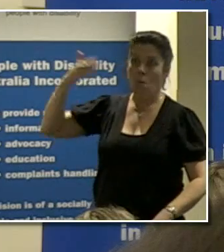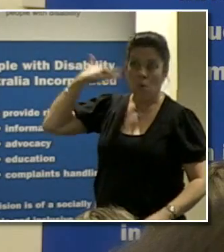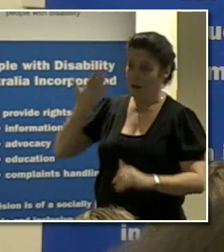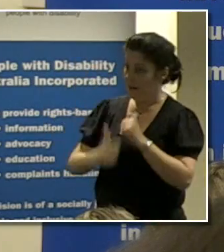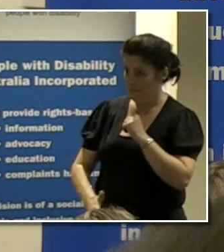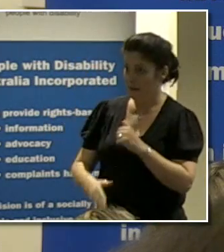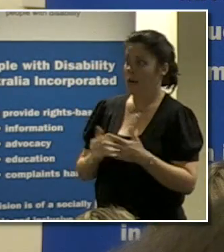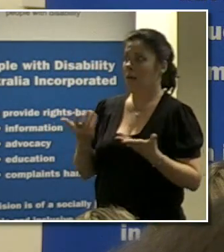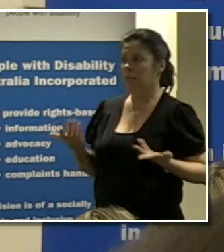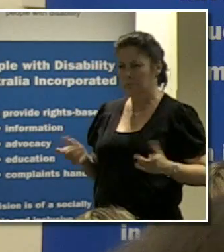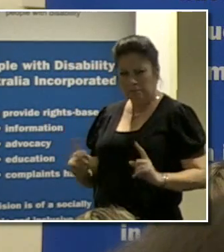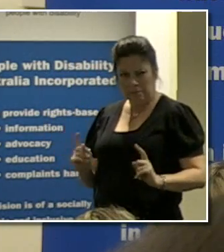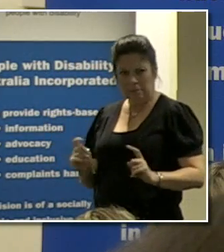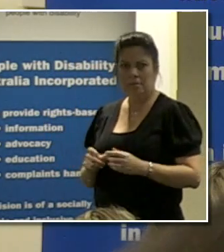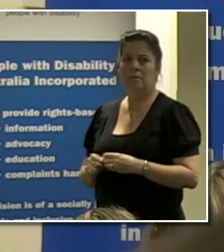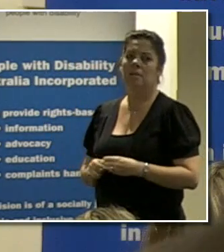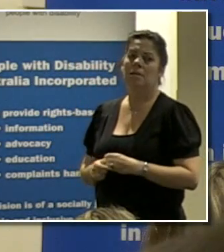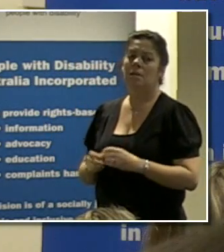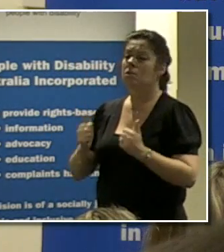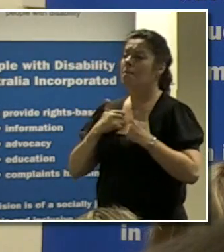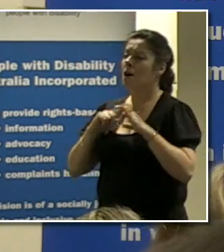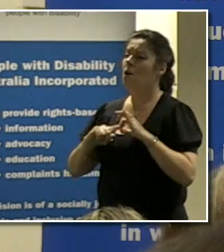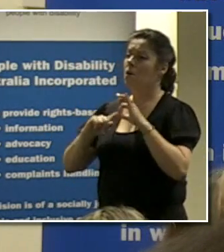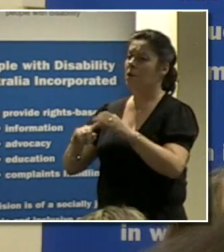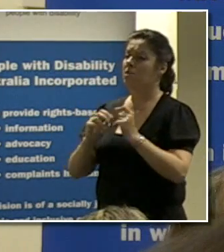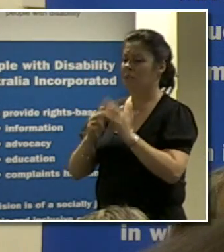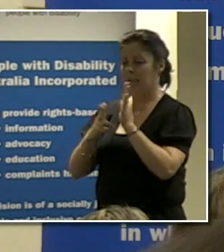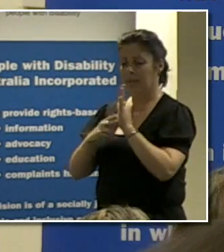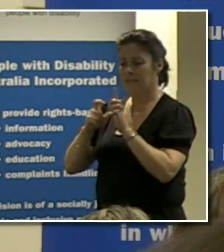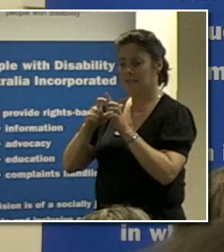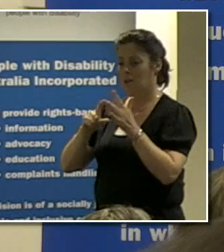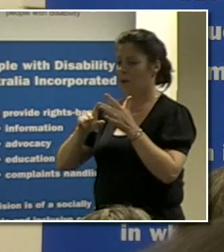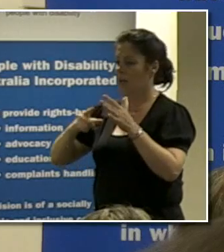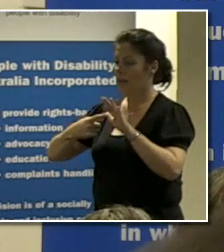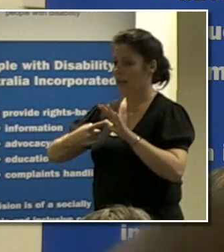So my question is, how does NDIA planners